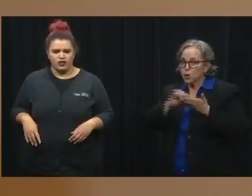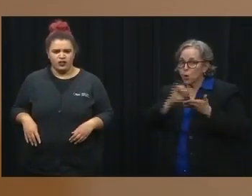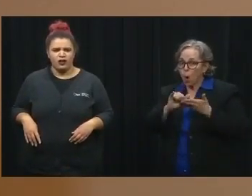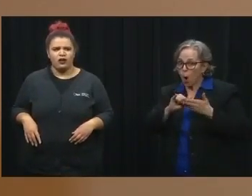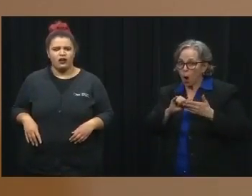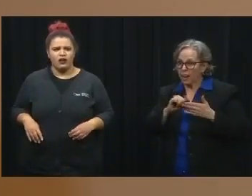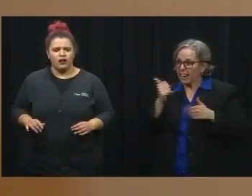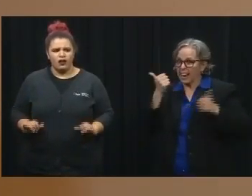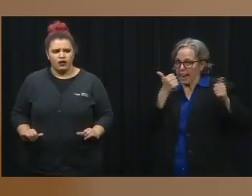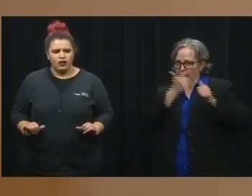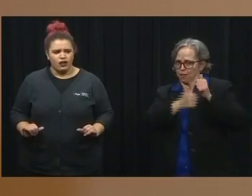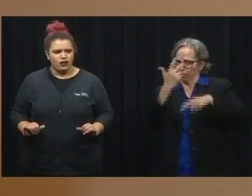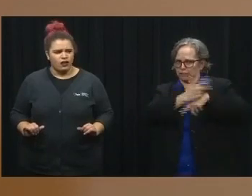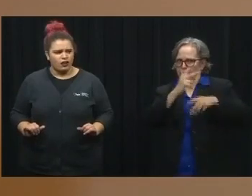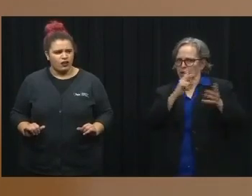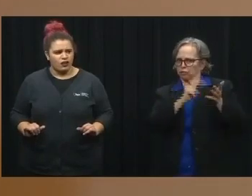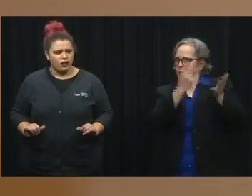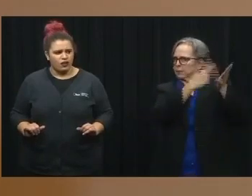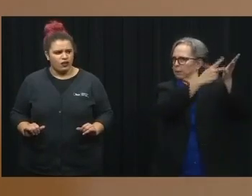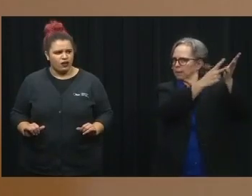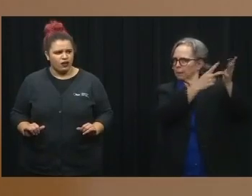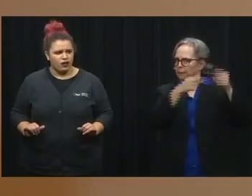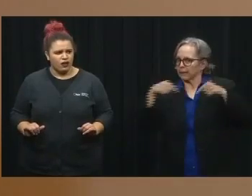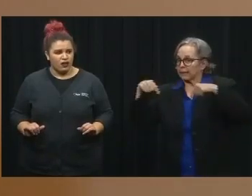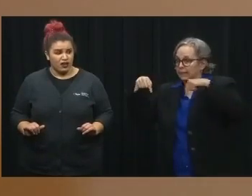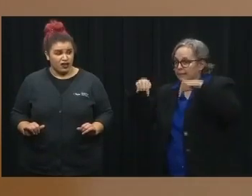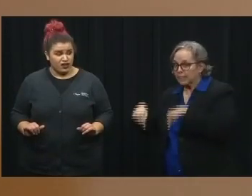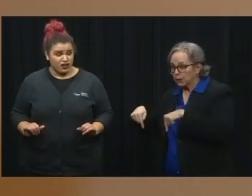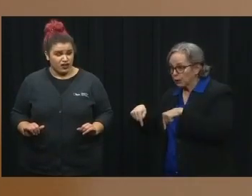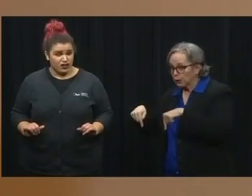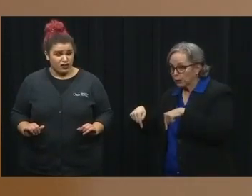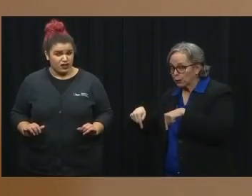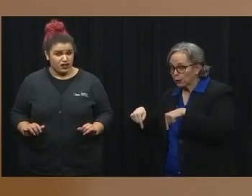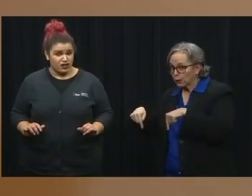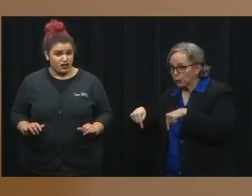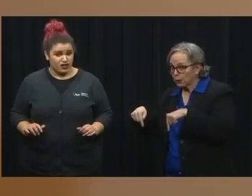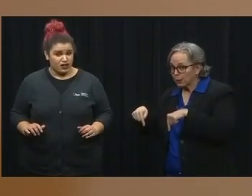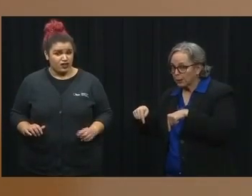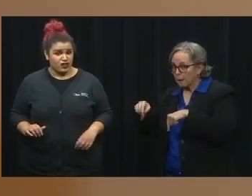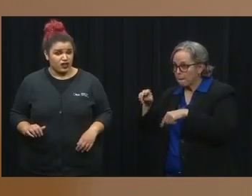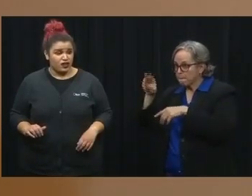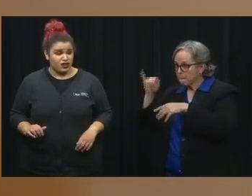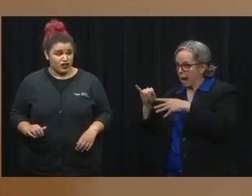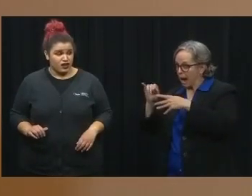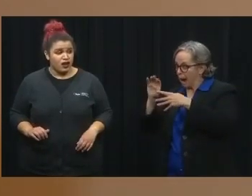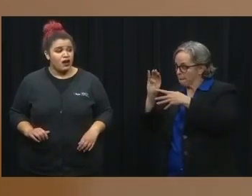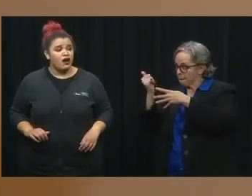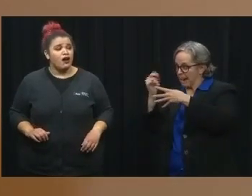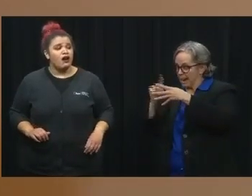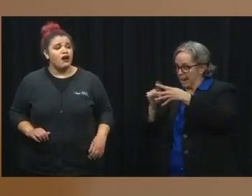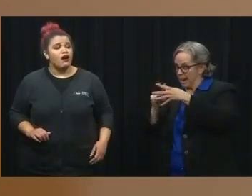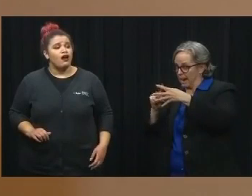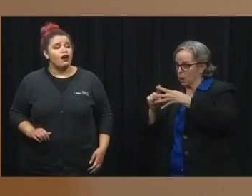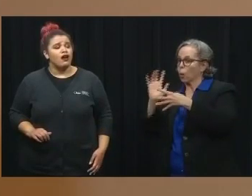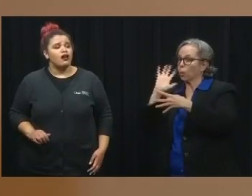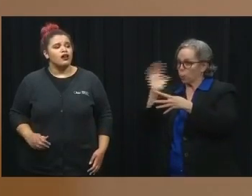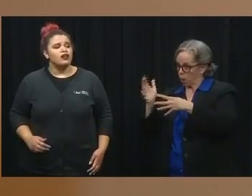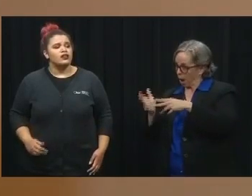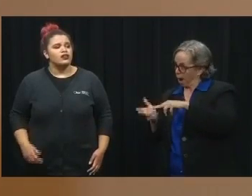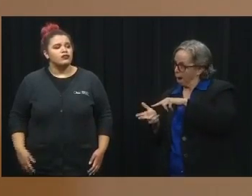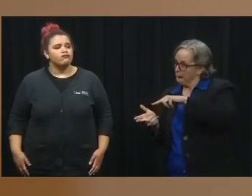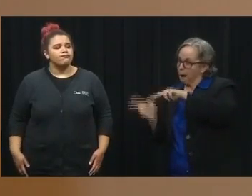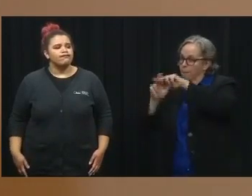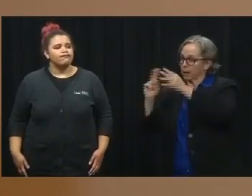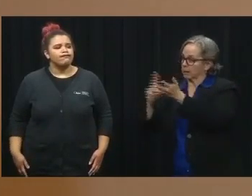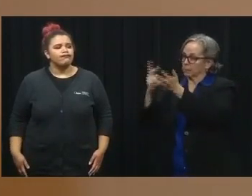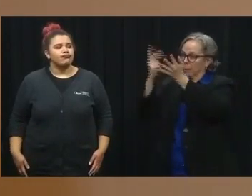agree that's around the May 1st time frame? That's our best projection, and it's really holding true. That was some of the national modeling that had been done in